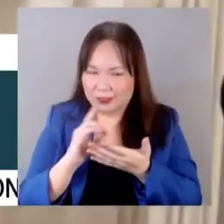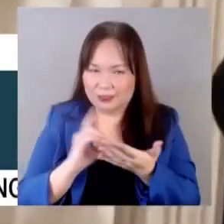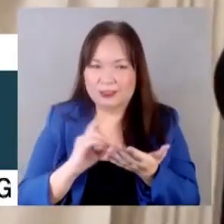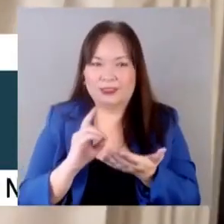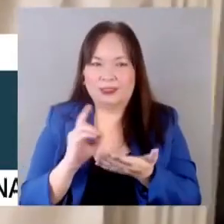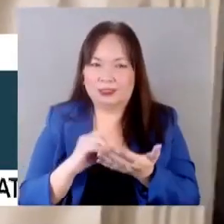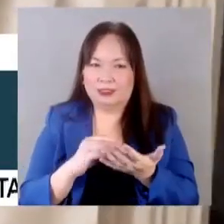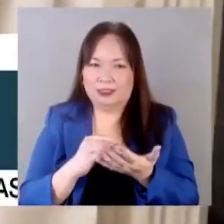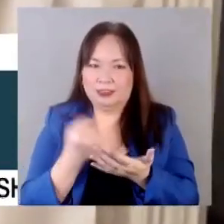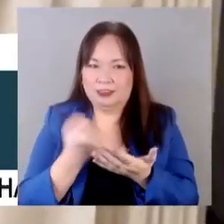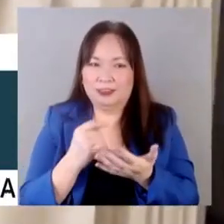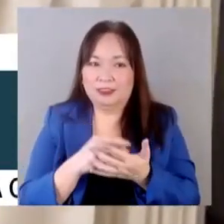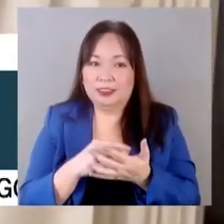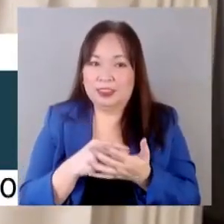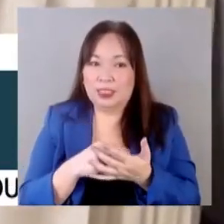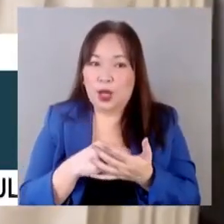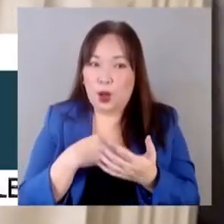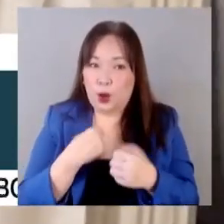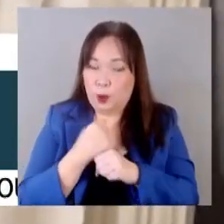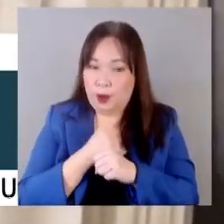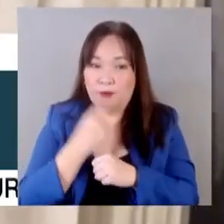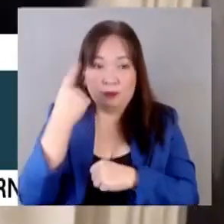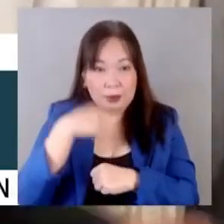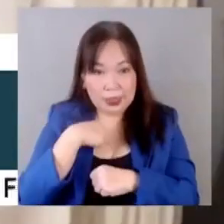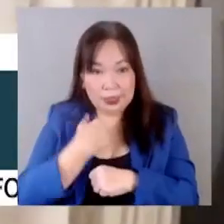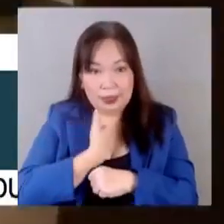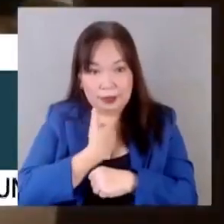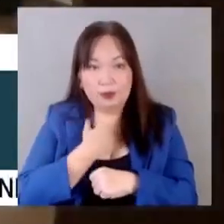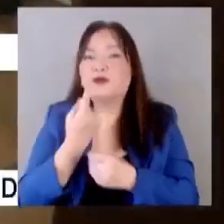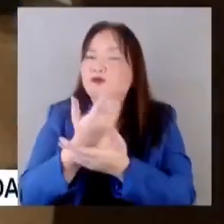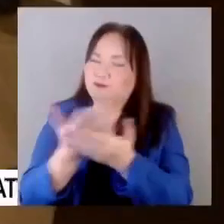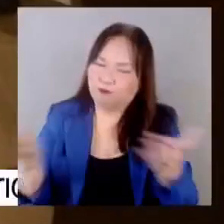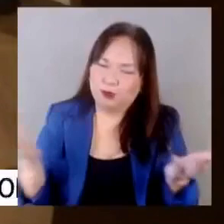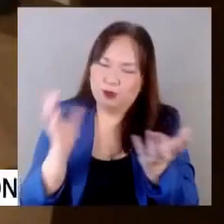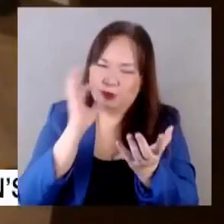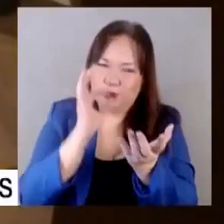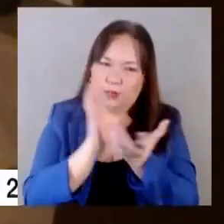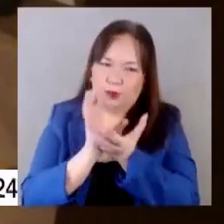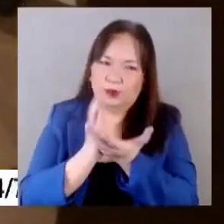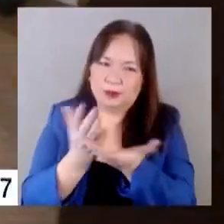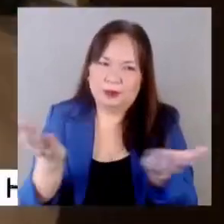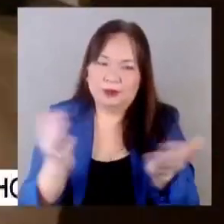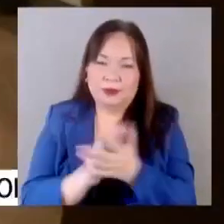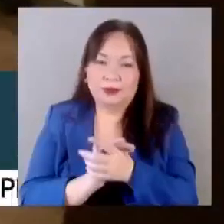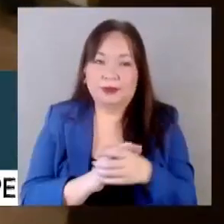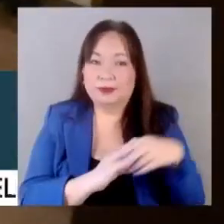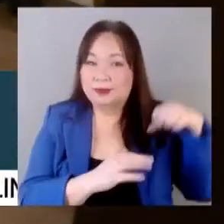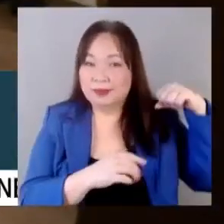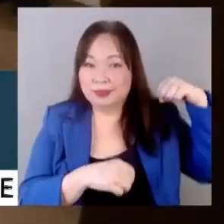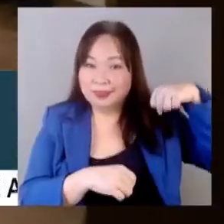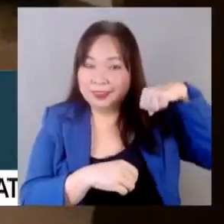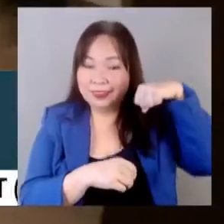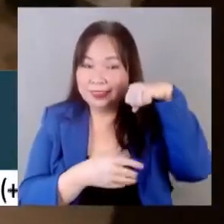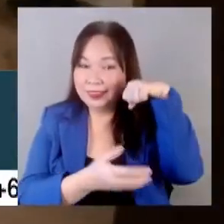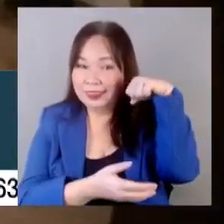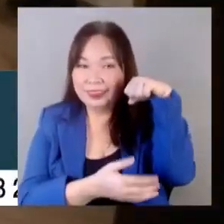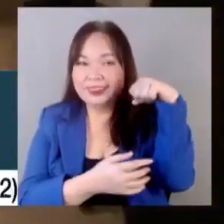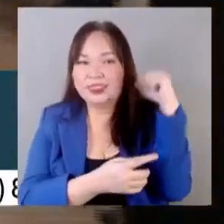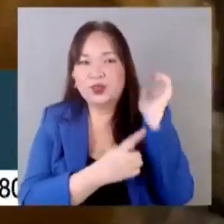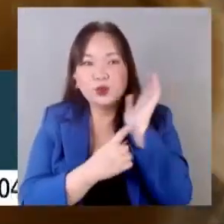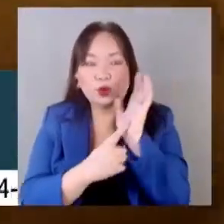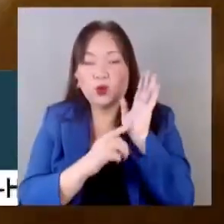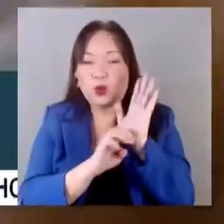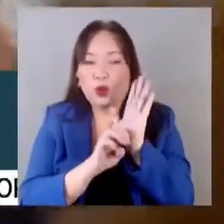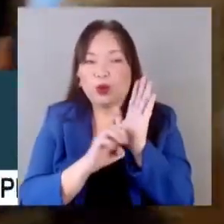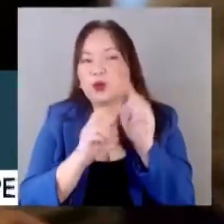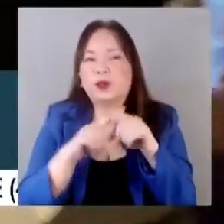Hindi lang po ginawa ito para sa akin, para po sa ating lahat. His bags were recently showcased in an exhibit at the